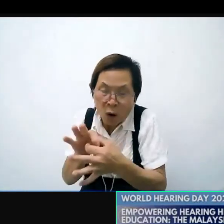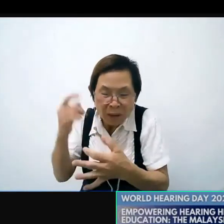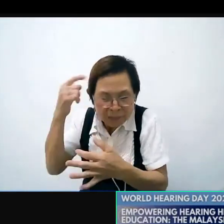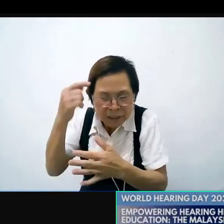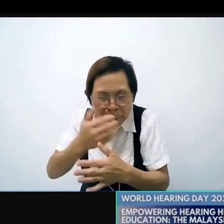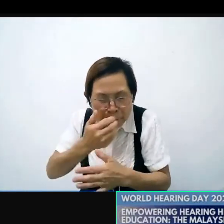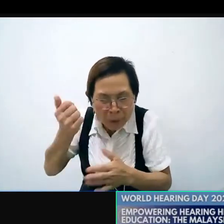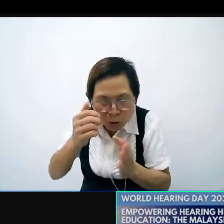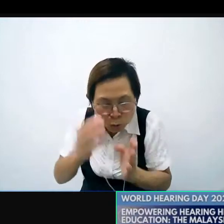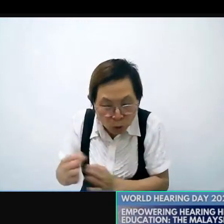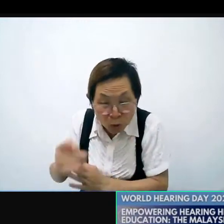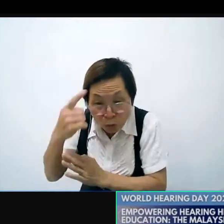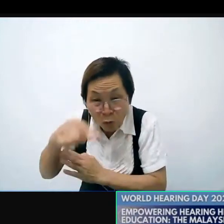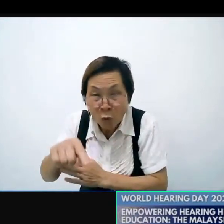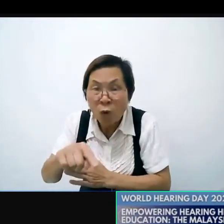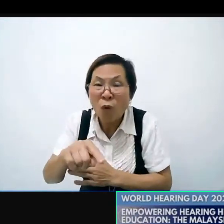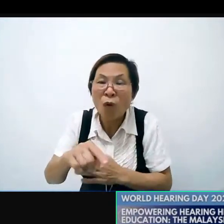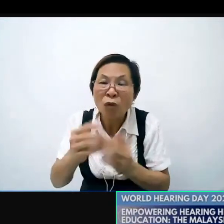strategies for them.